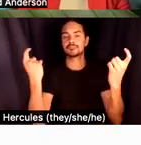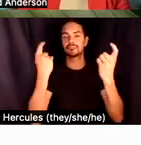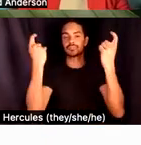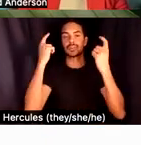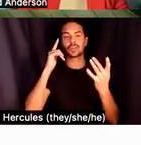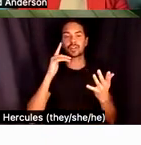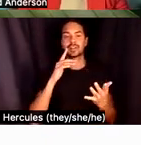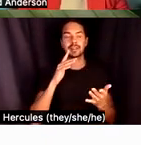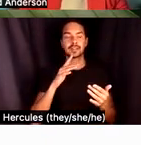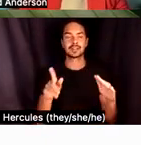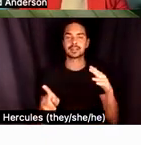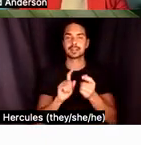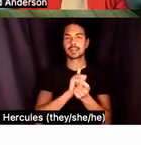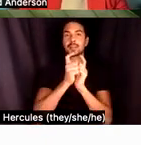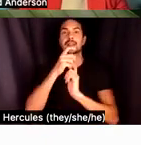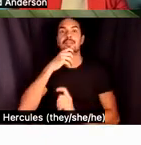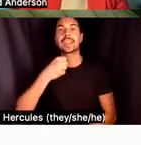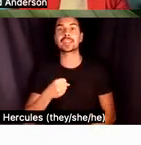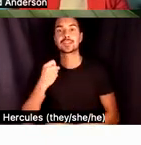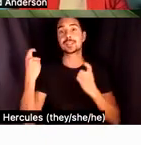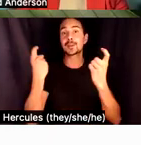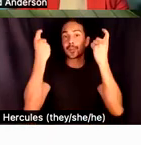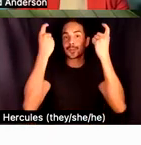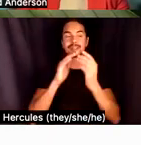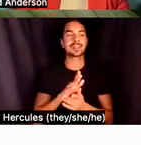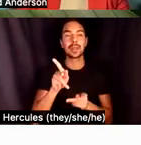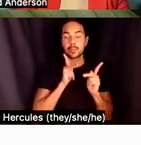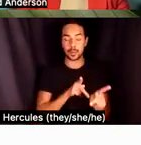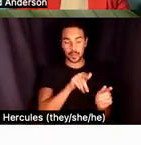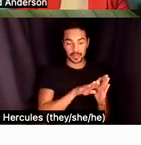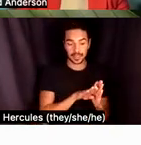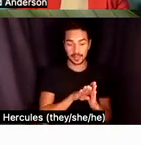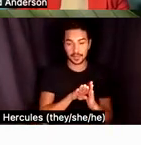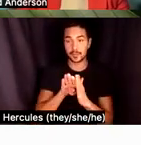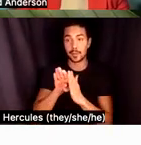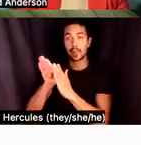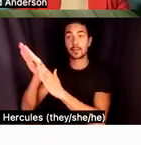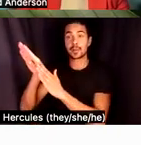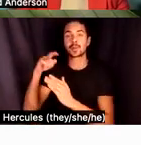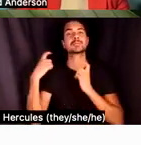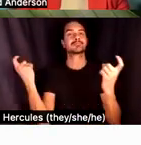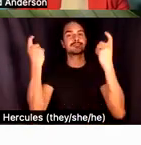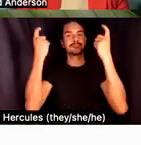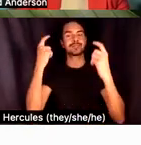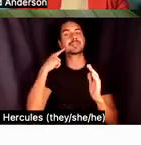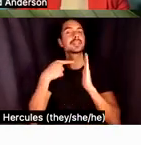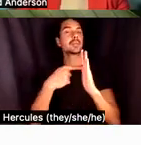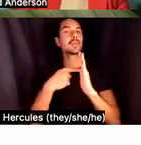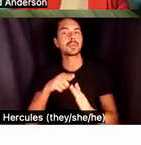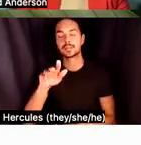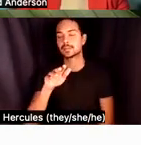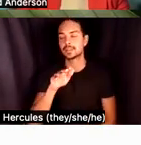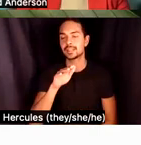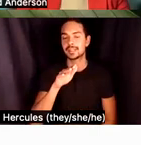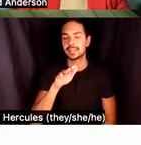certain things to celebrate a person's like development. And for example, like these rites of passage or